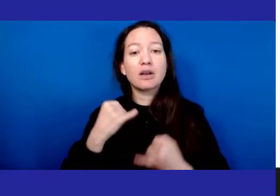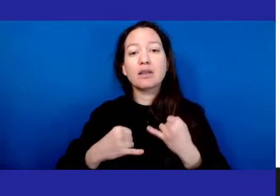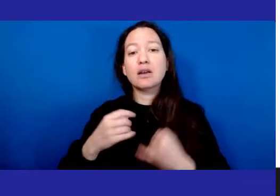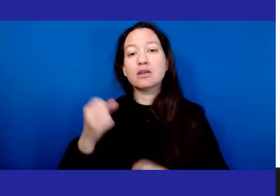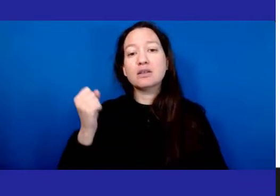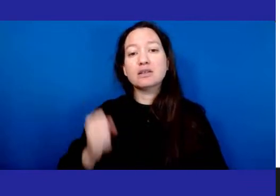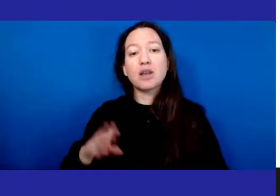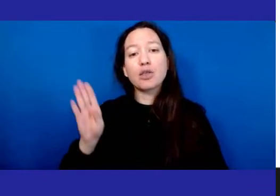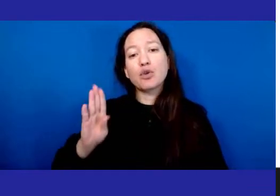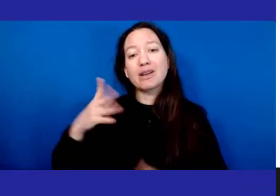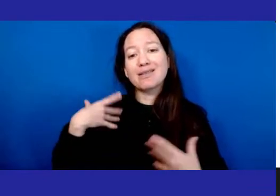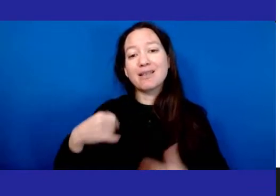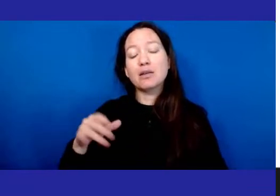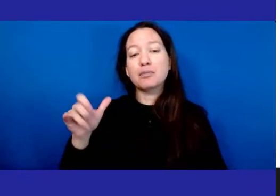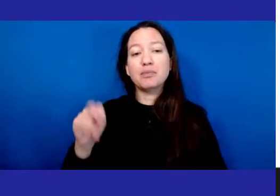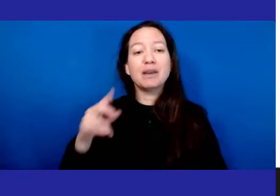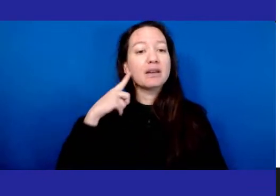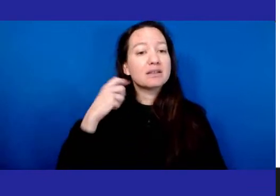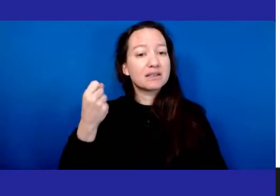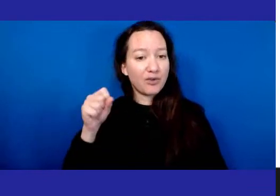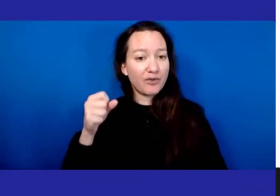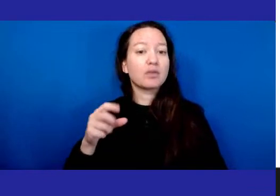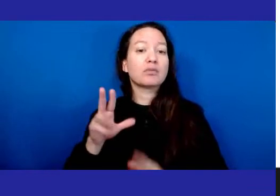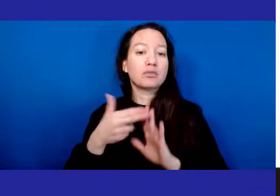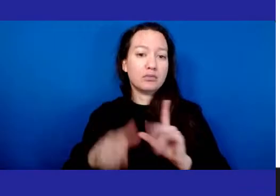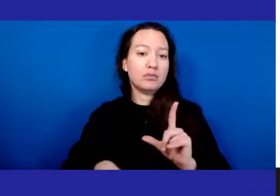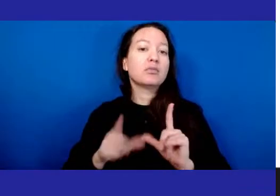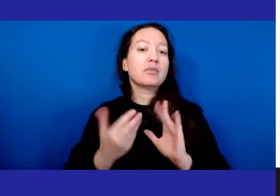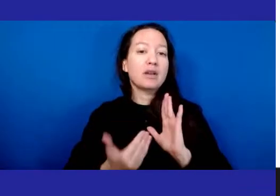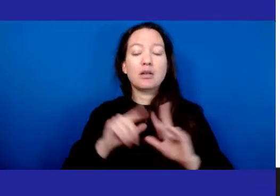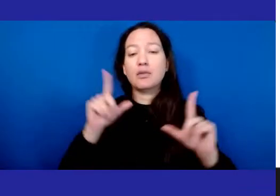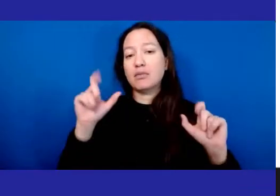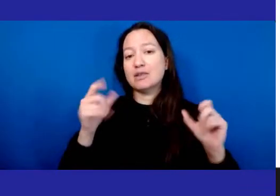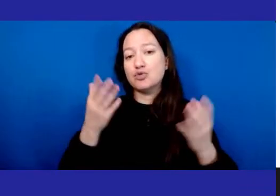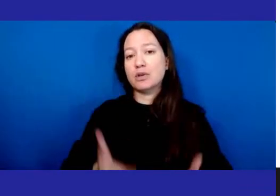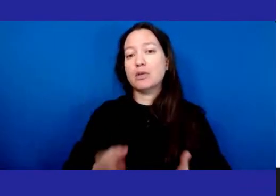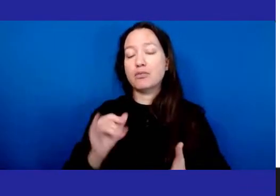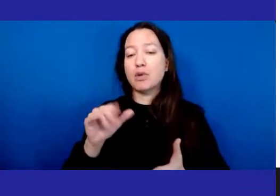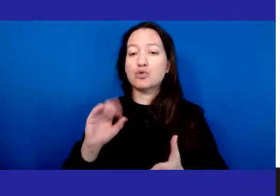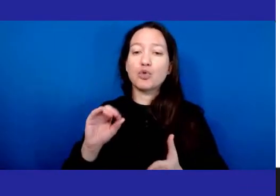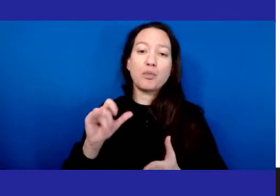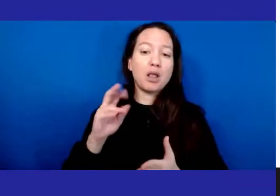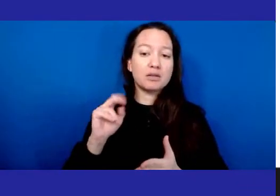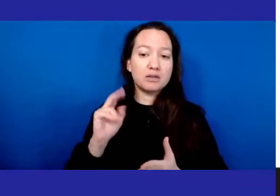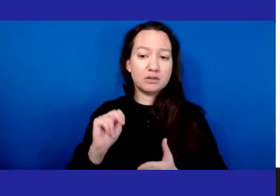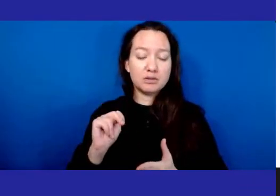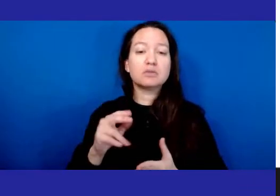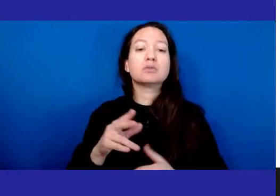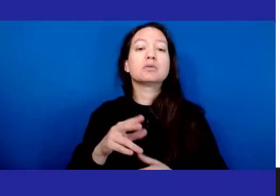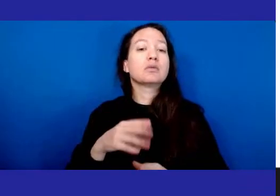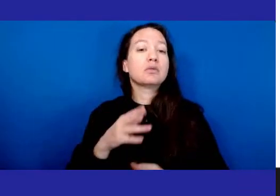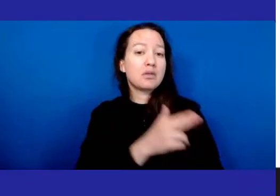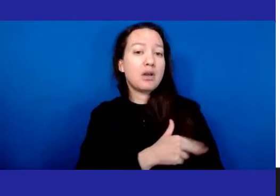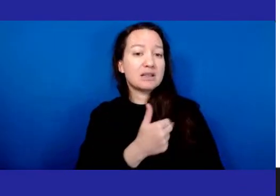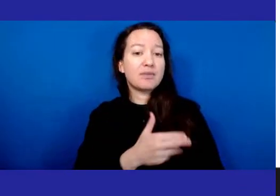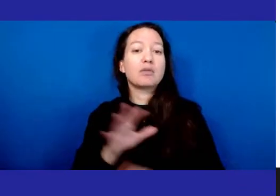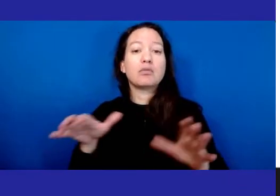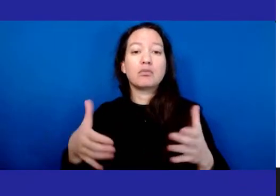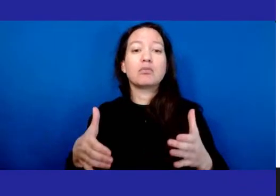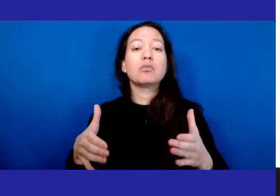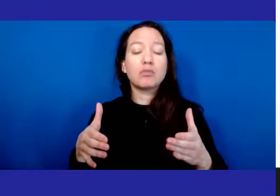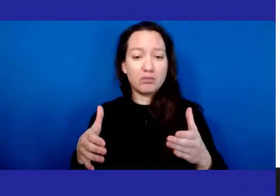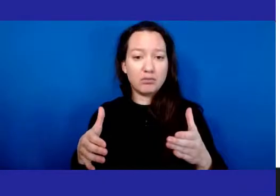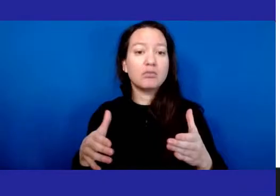Health Beacon Silver redesignation. Next slide. This is a photo of Metropolitan Hospital. They are among